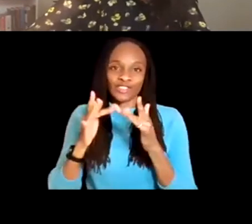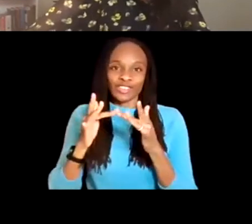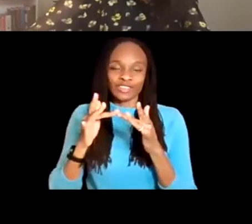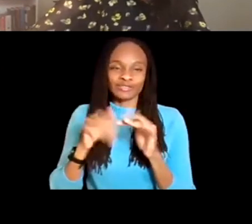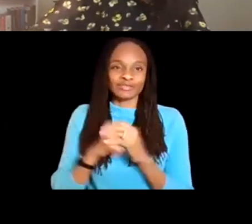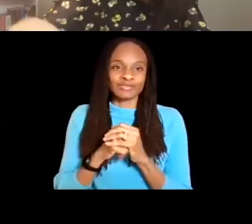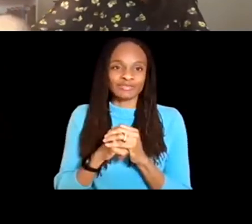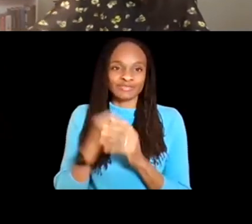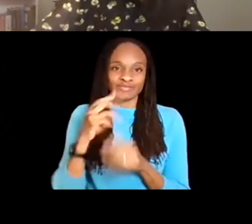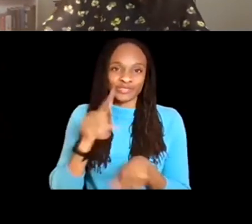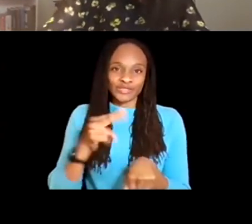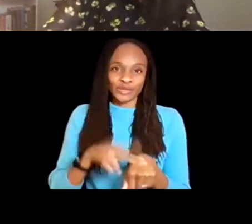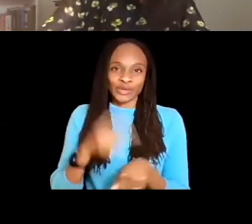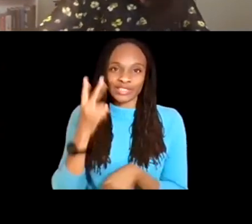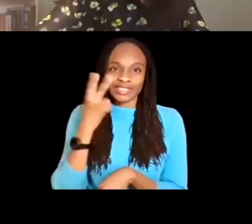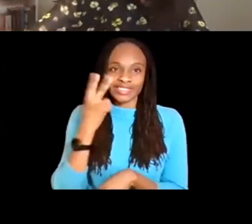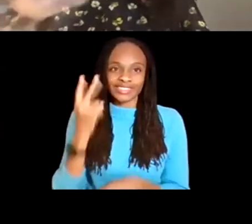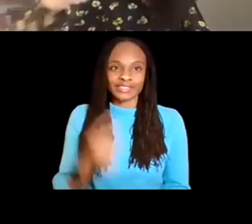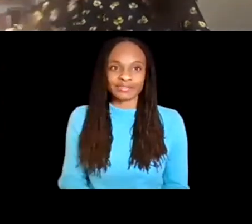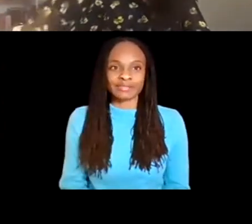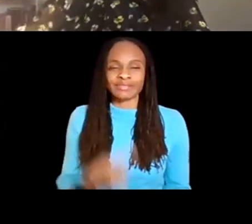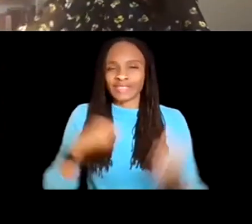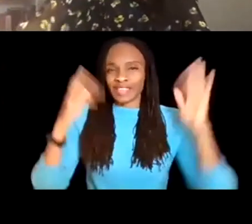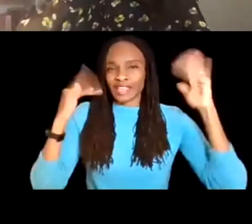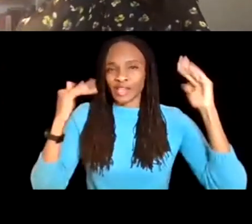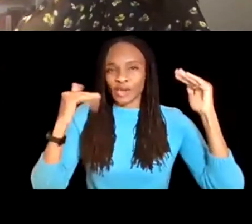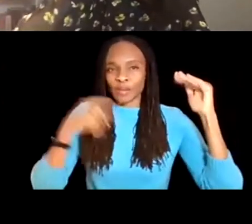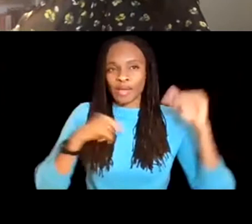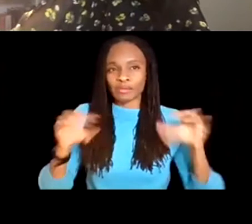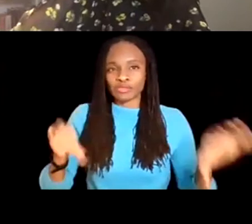Let's see. I hope I'm doing this right.